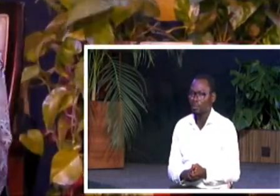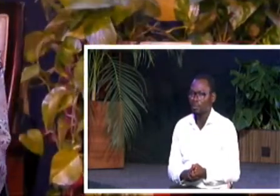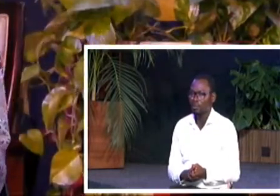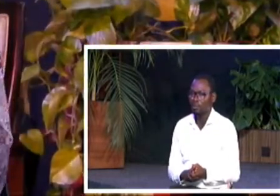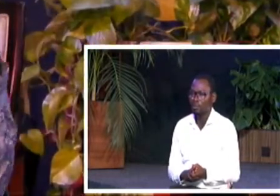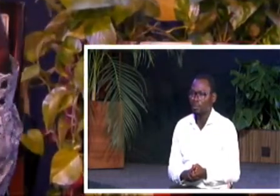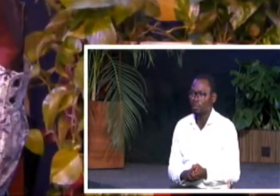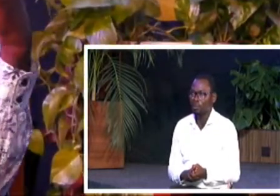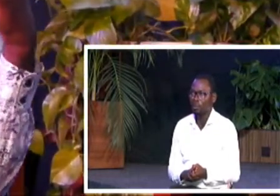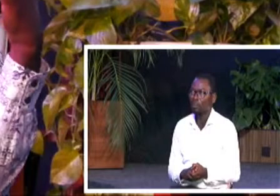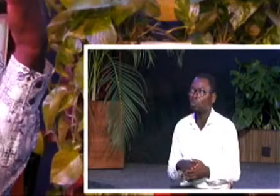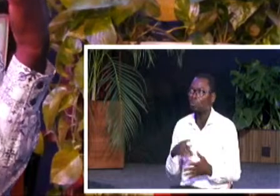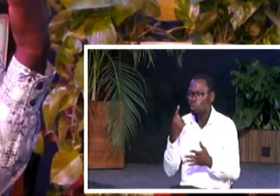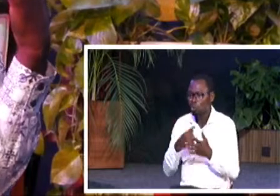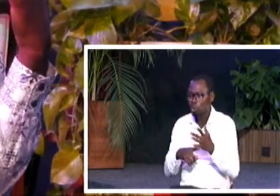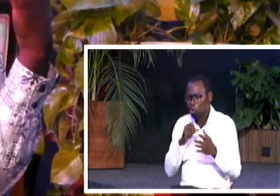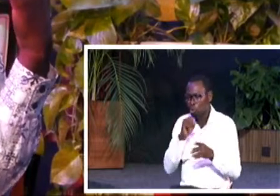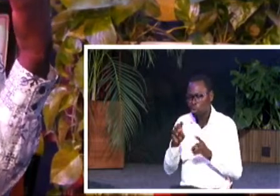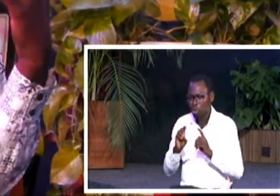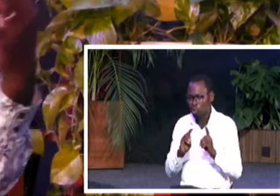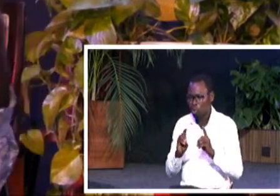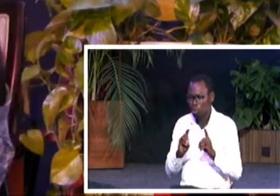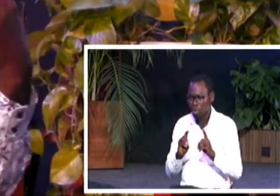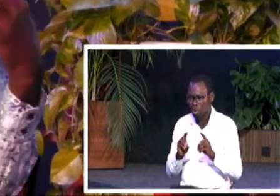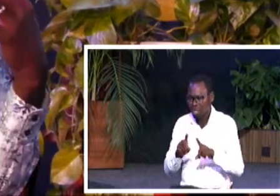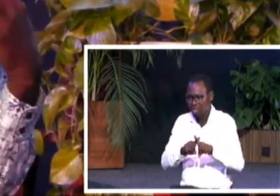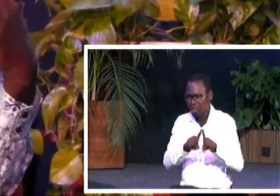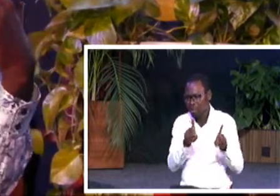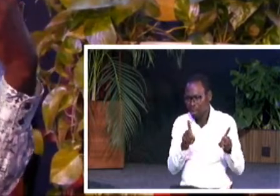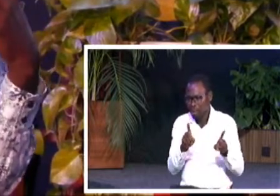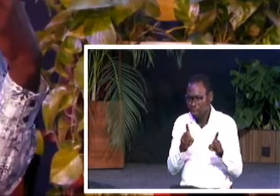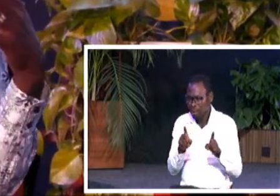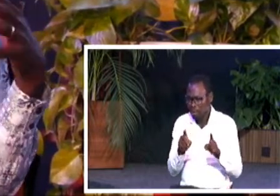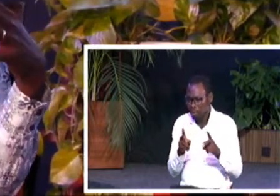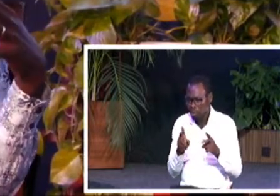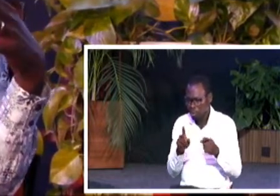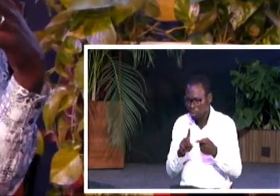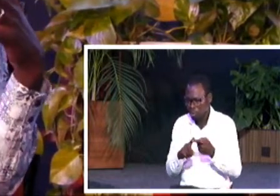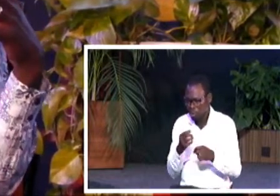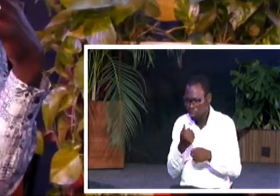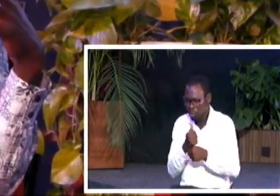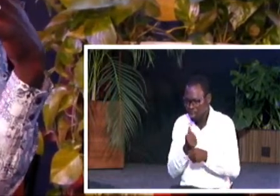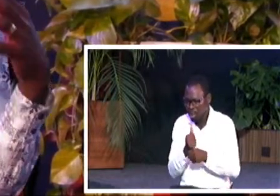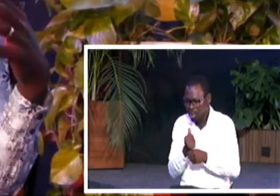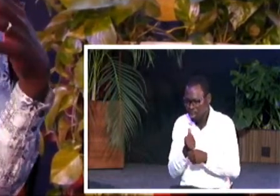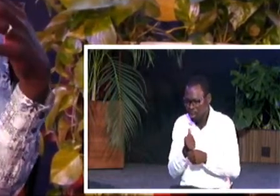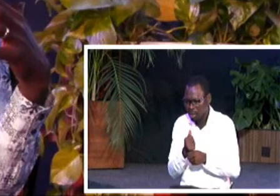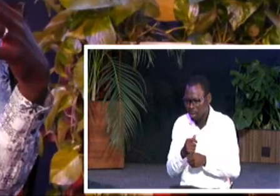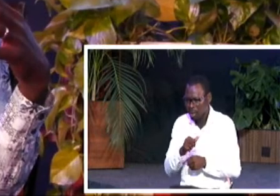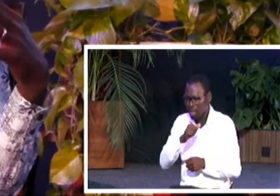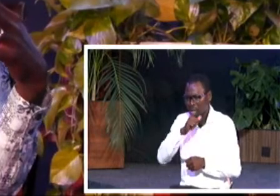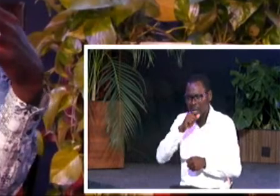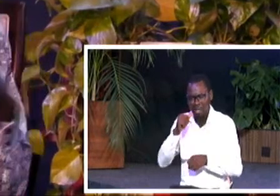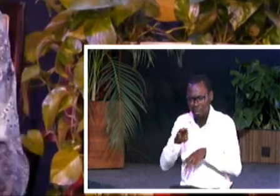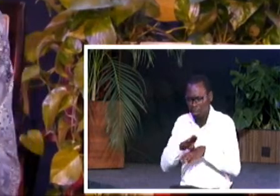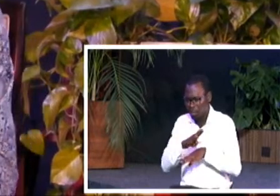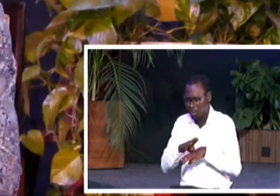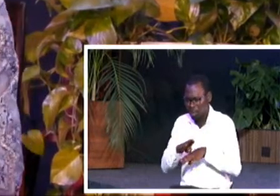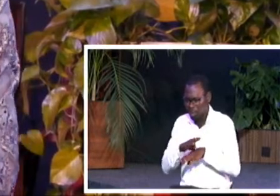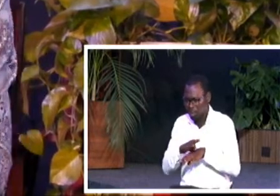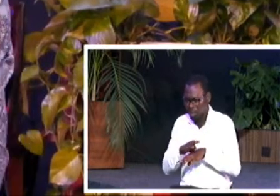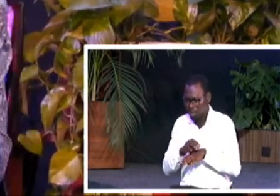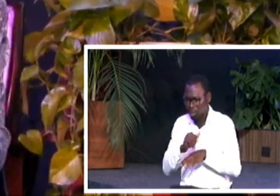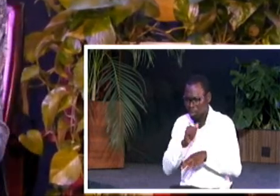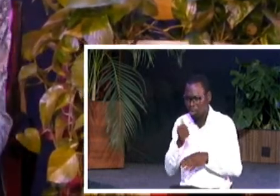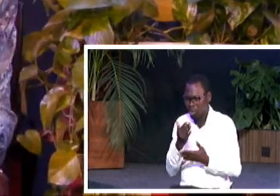So your question is, what should we do differently to make agribusiness not something